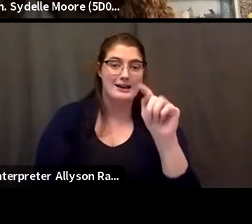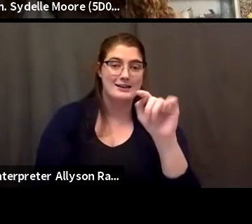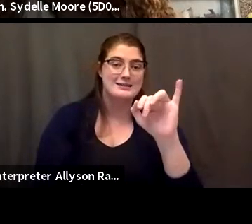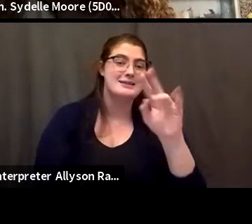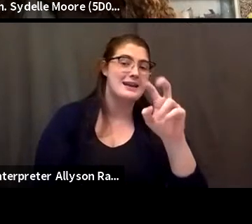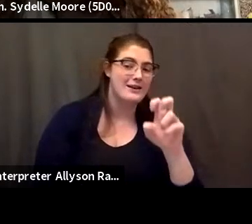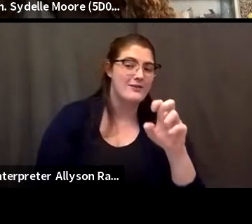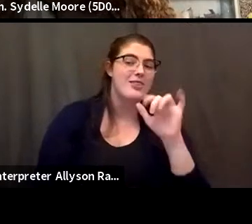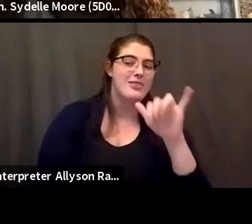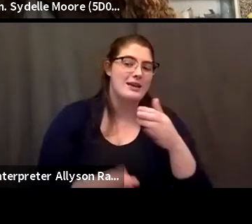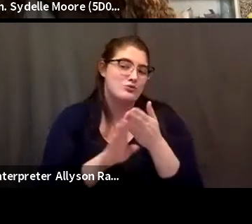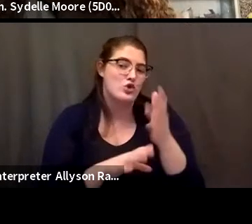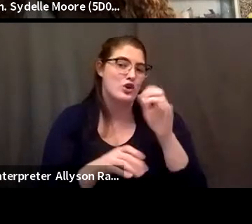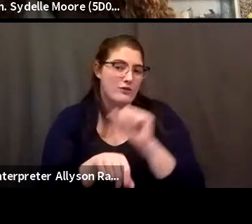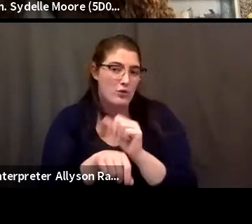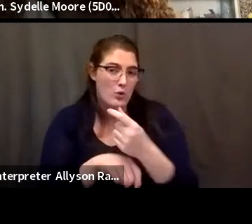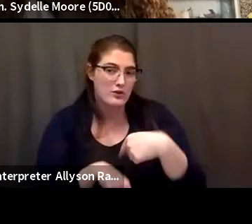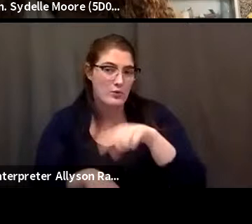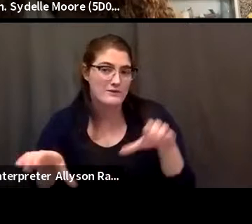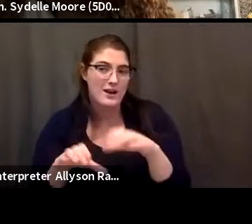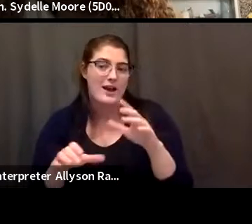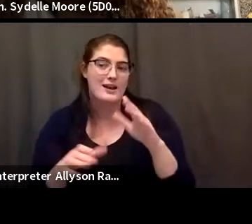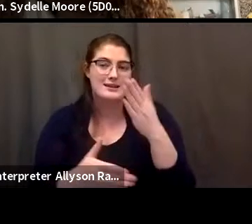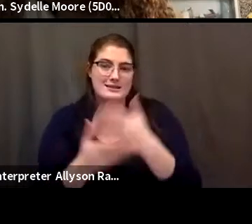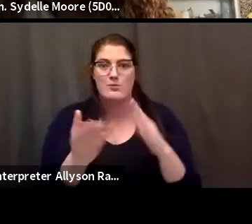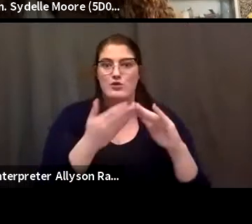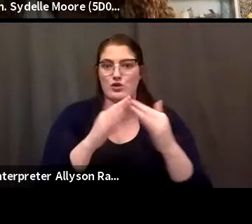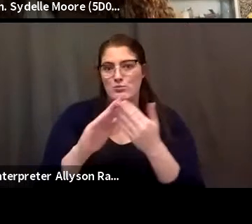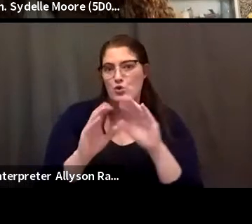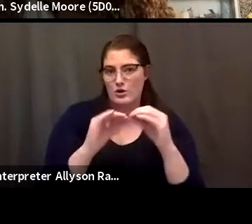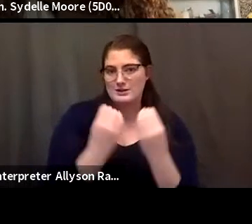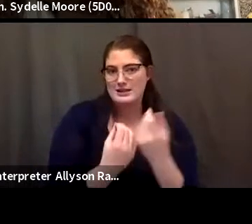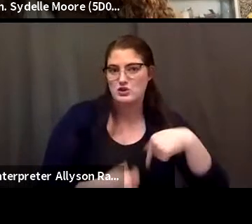community organizations that we've partnered with.